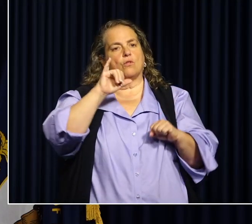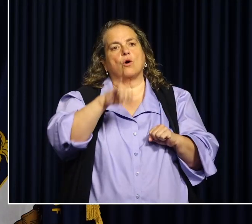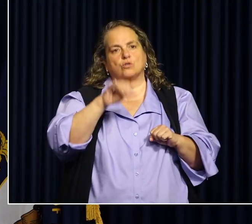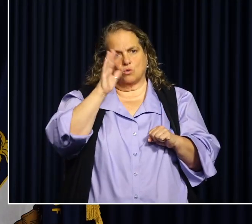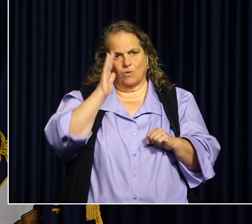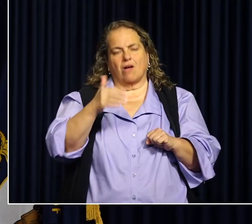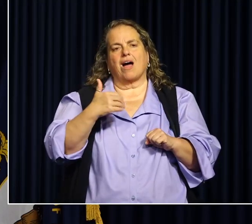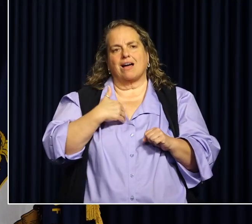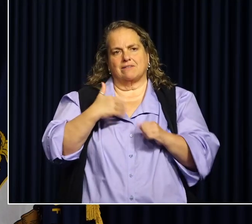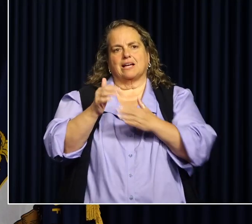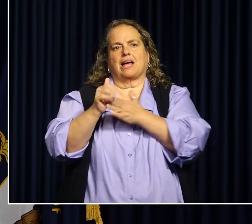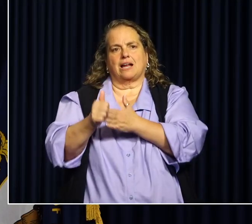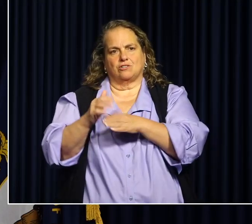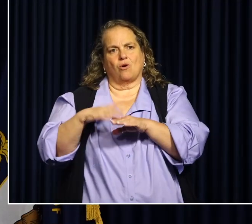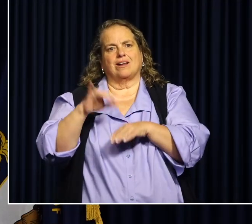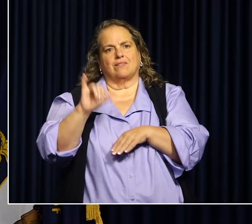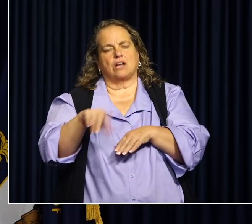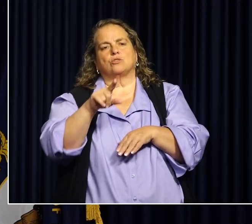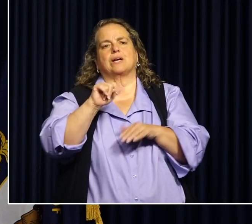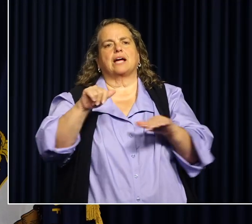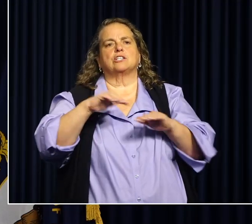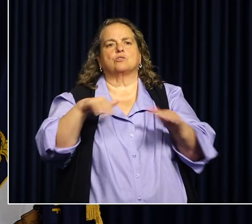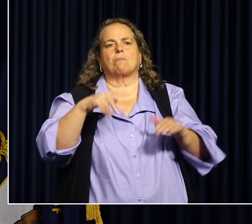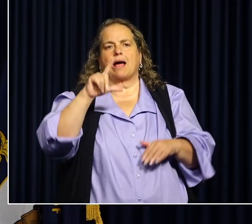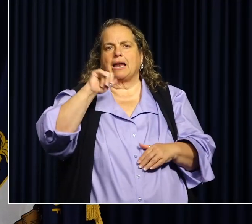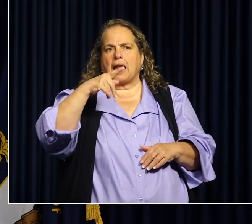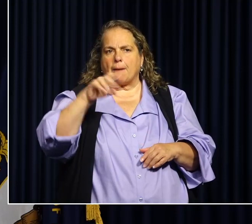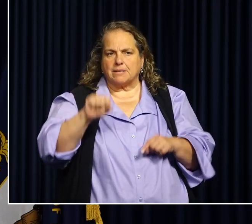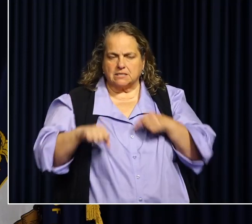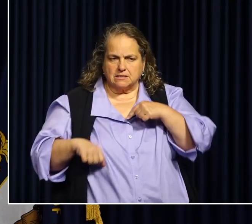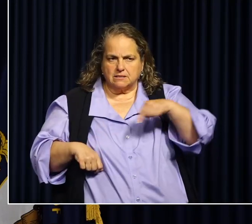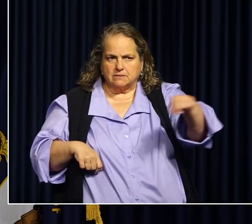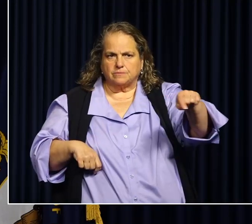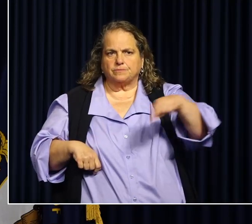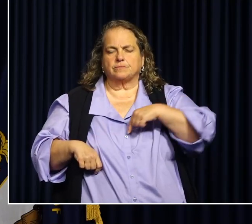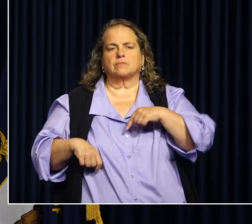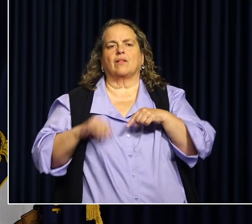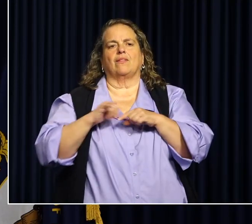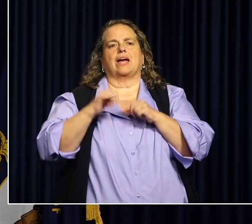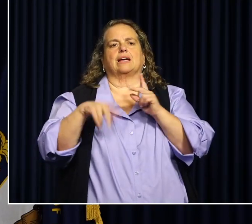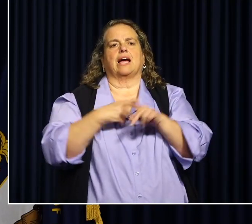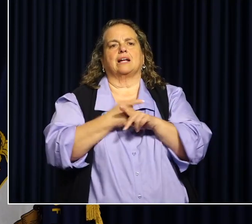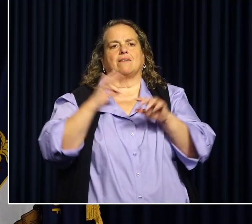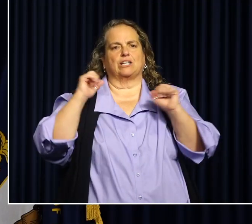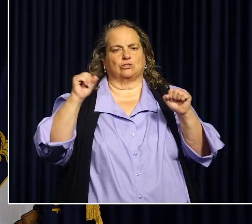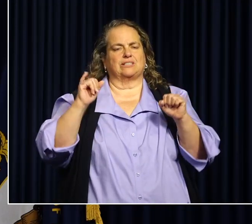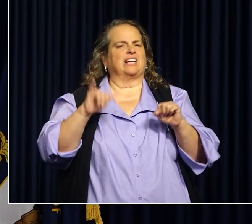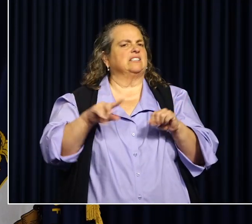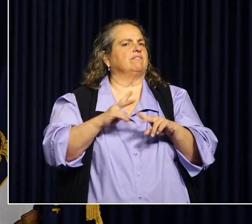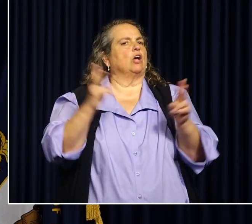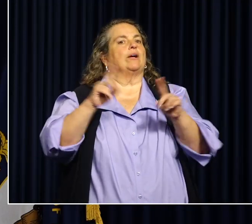have guidance on so people can swim laps, people can get that type of exercise. That's very